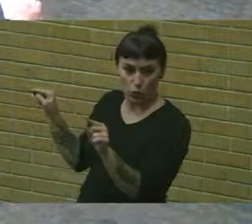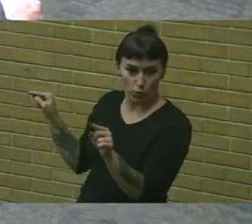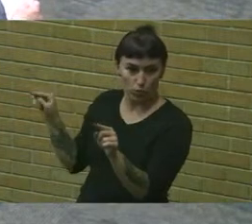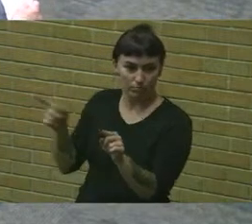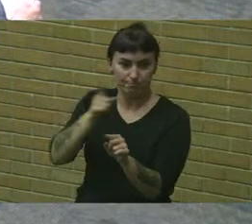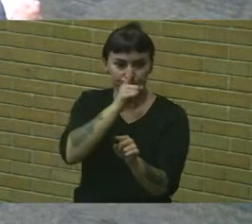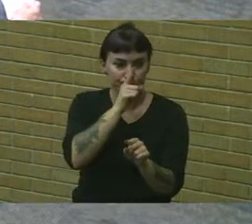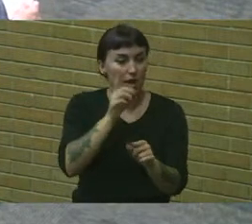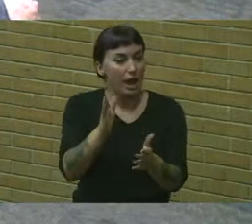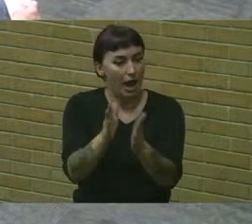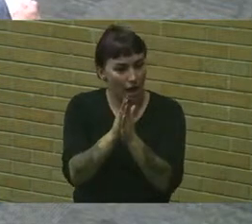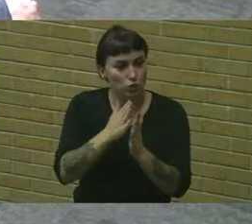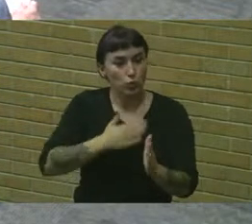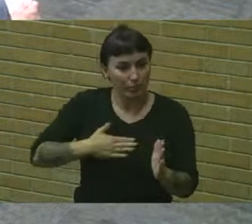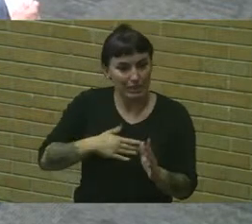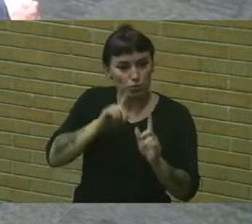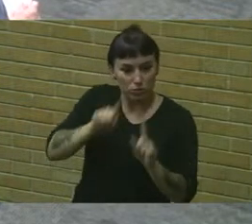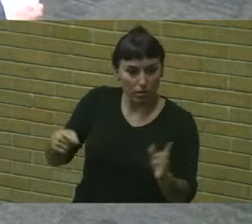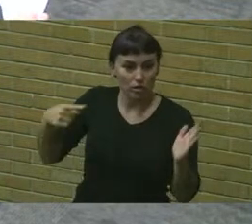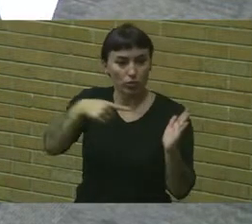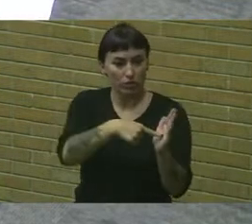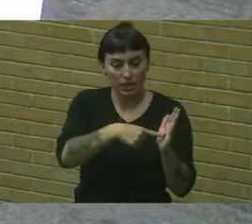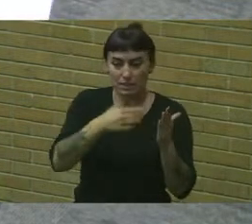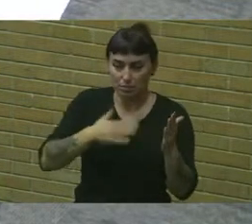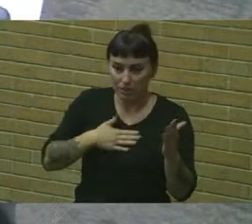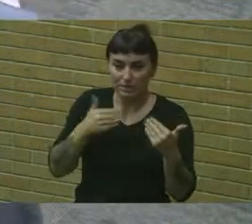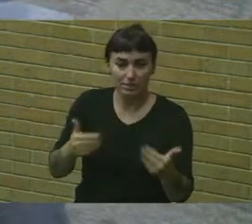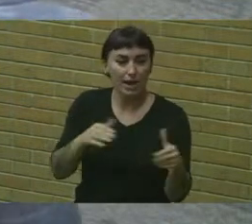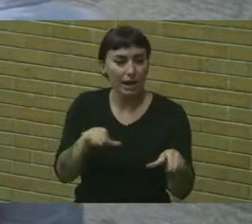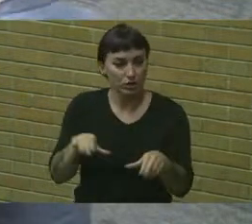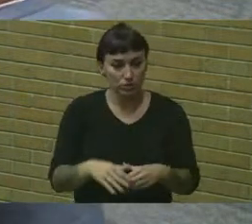I ask you, please respond. Please take action.